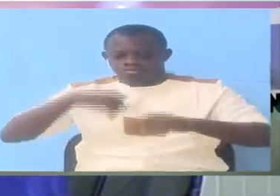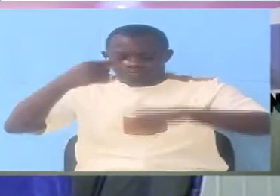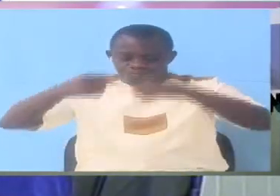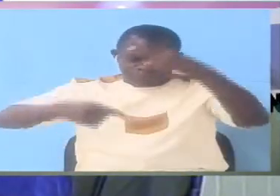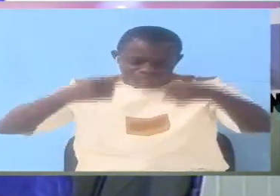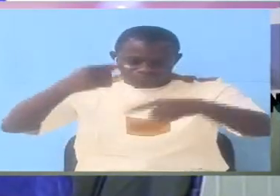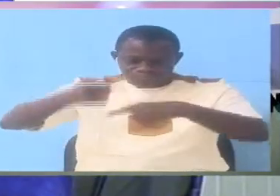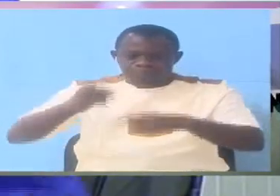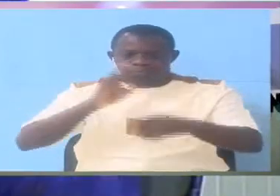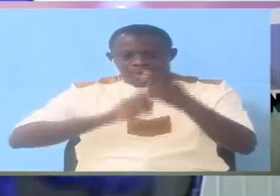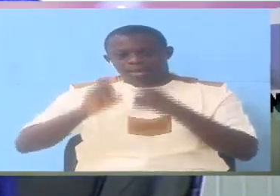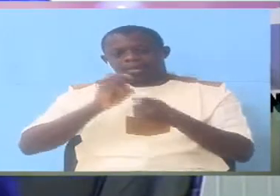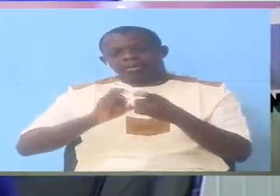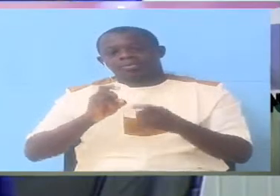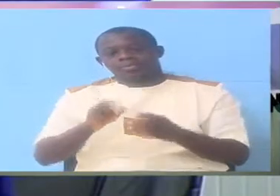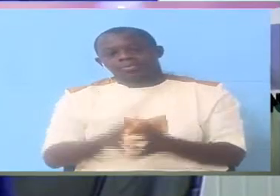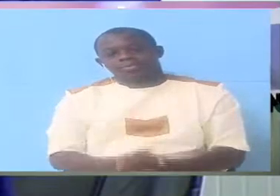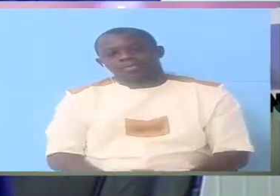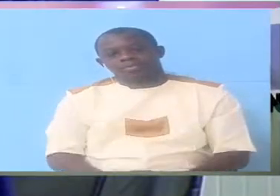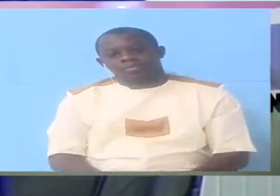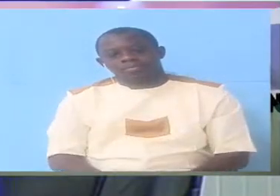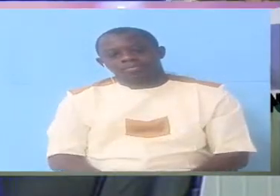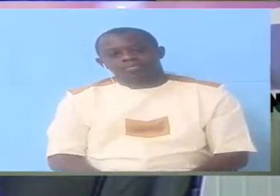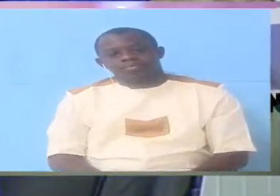We went again.